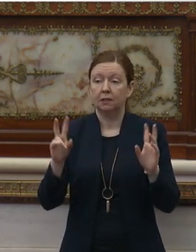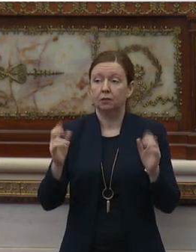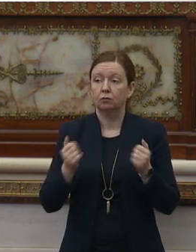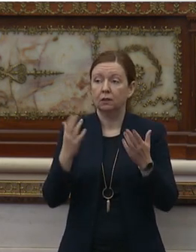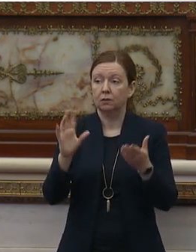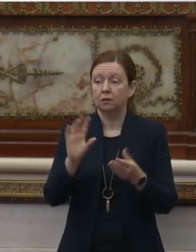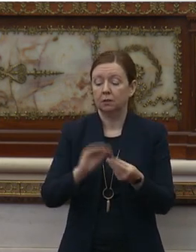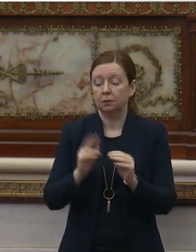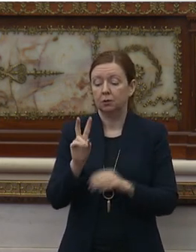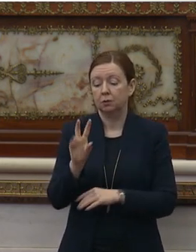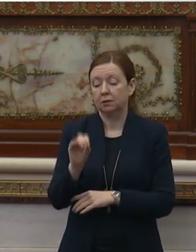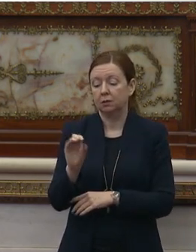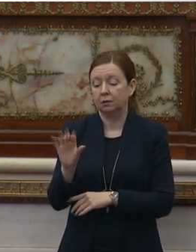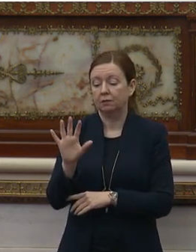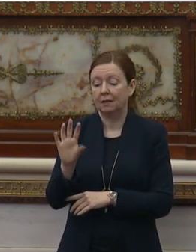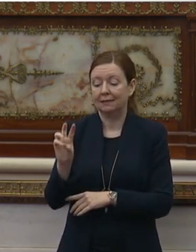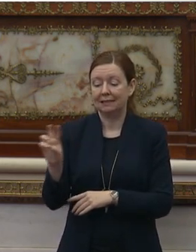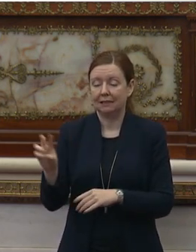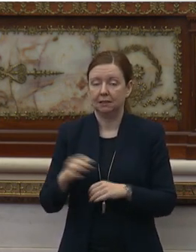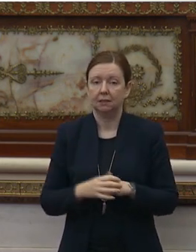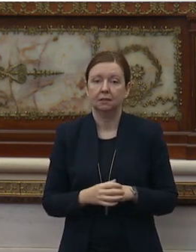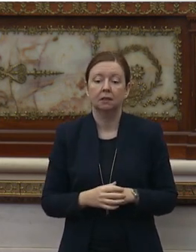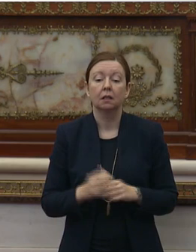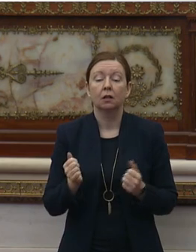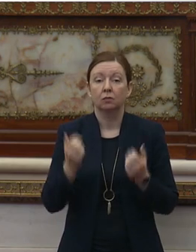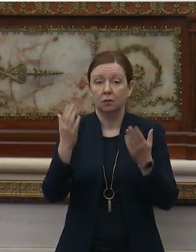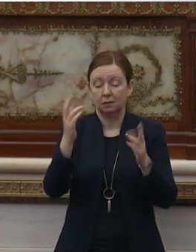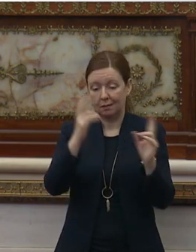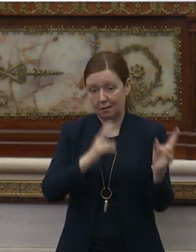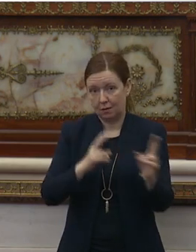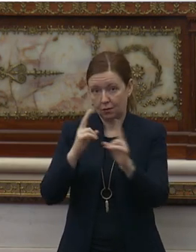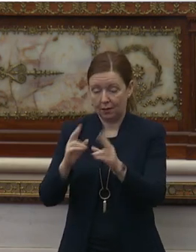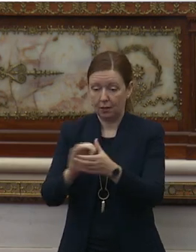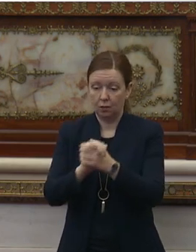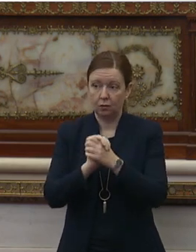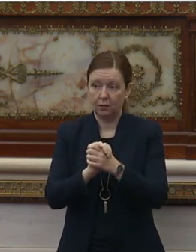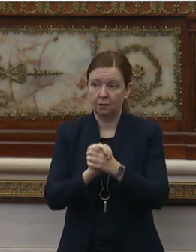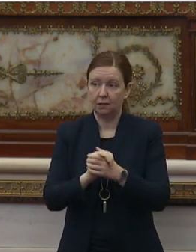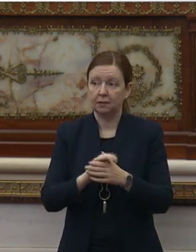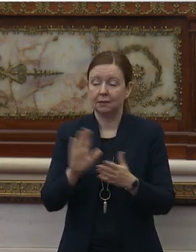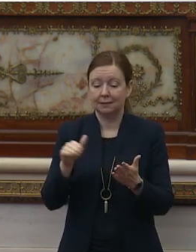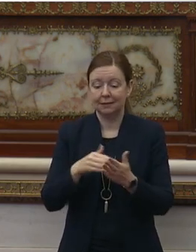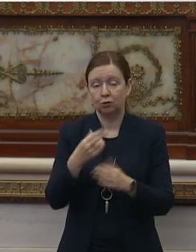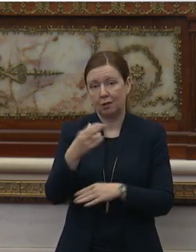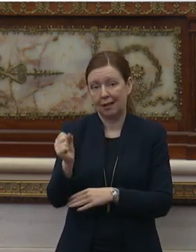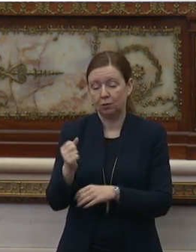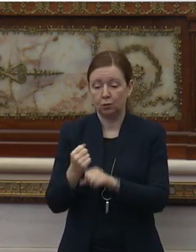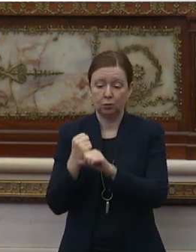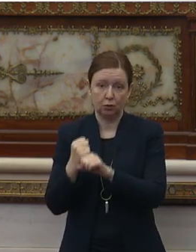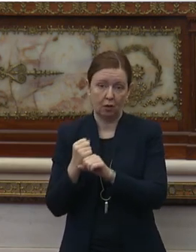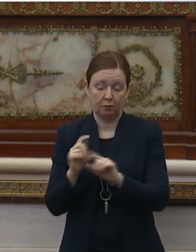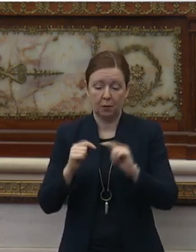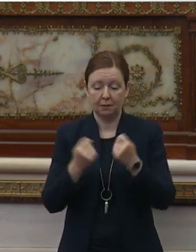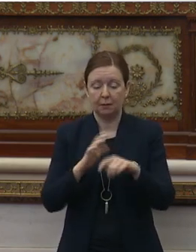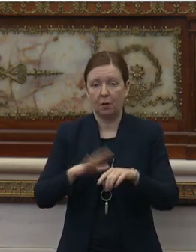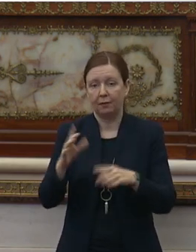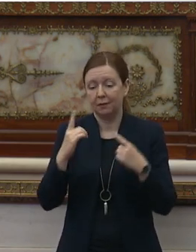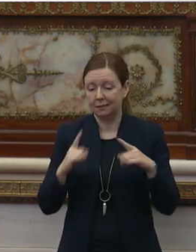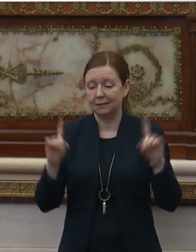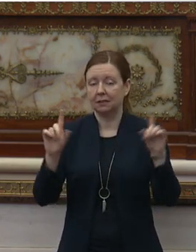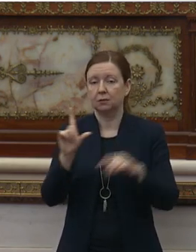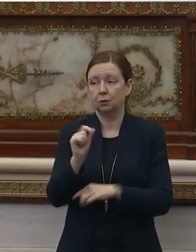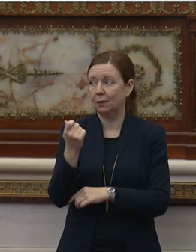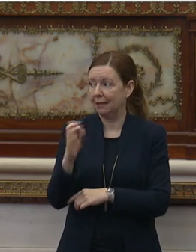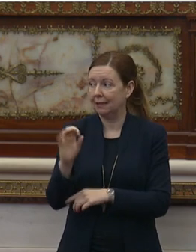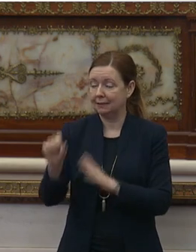number 200-566. A resolution honoring and congratulating the Central High School softball team on their successful